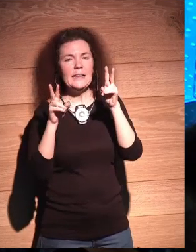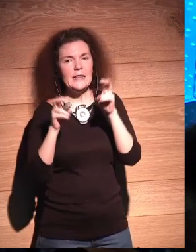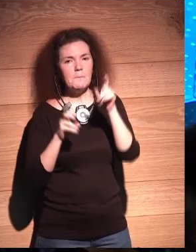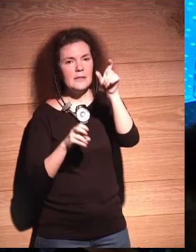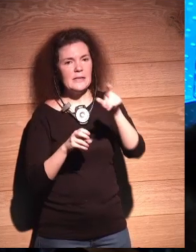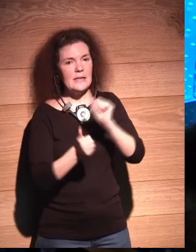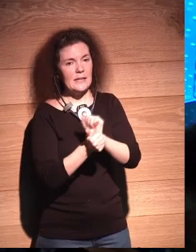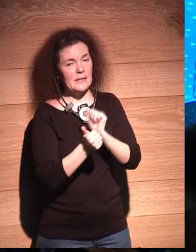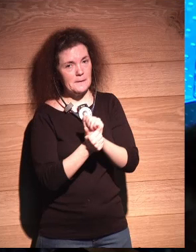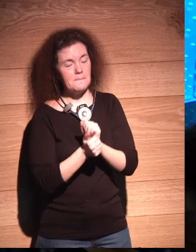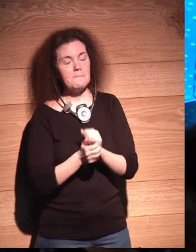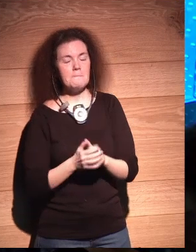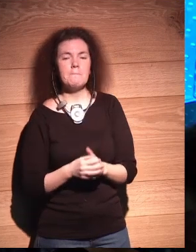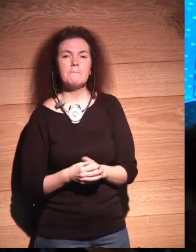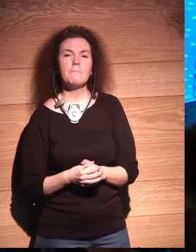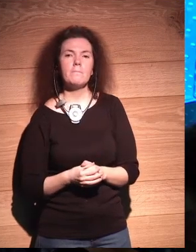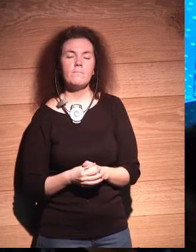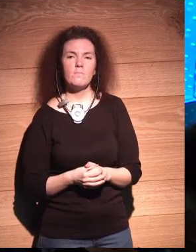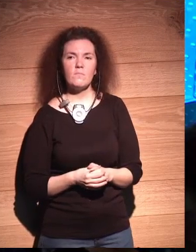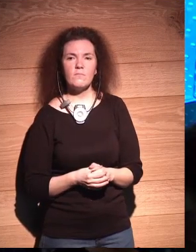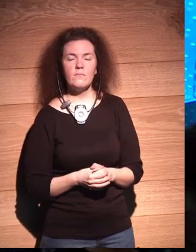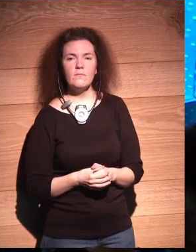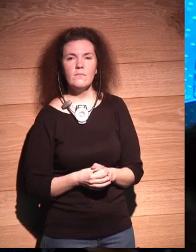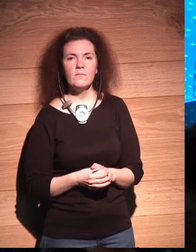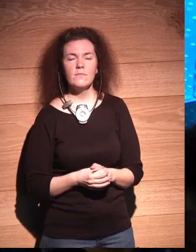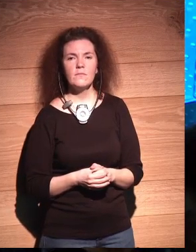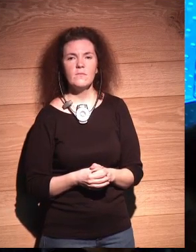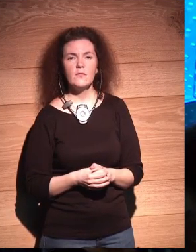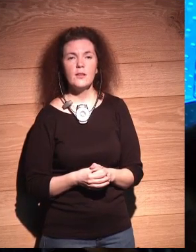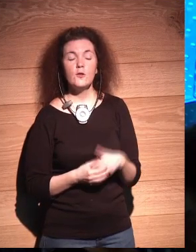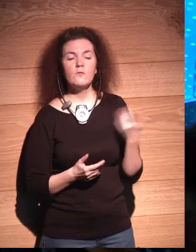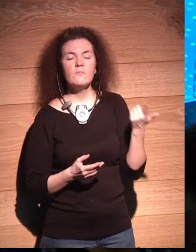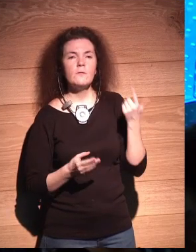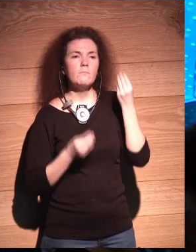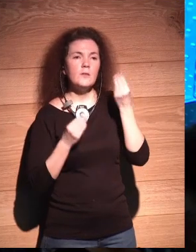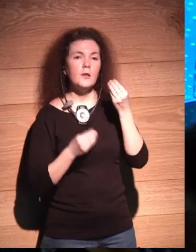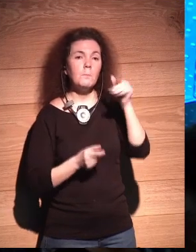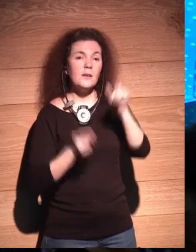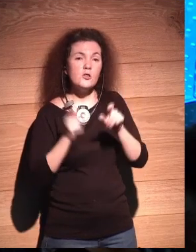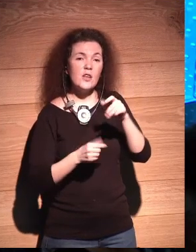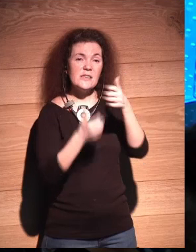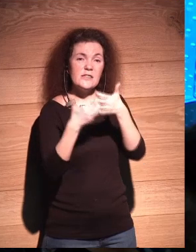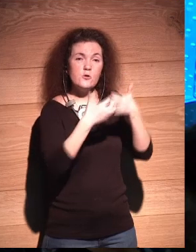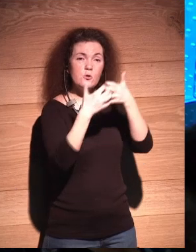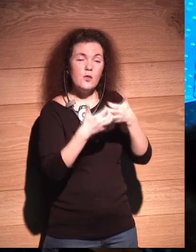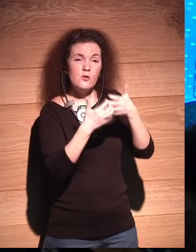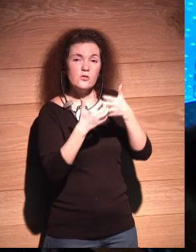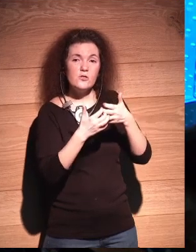one in every 100 Americans was in prison. And you're thinking, why is that? Is a